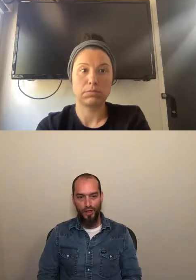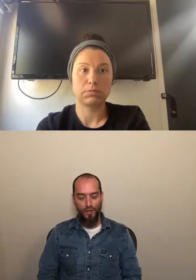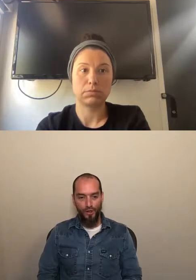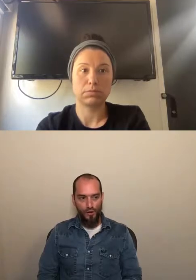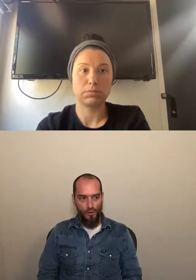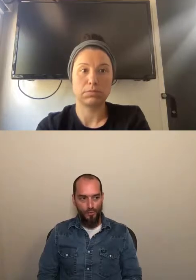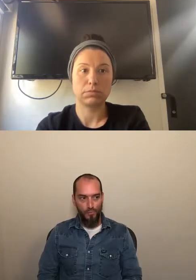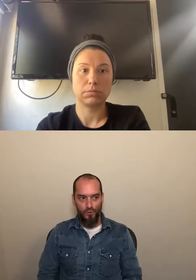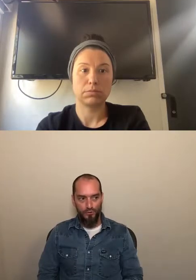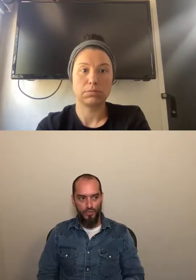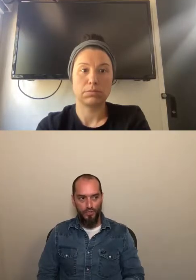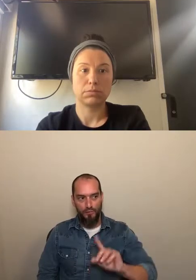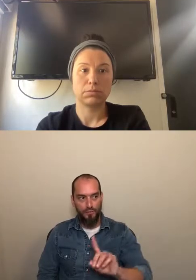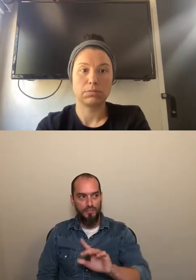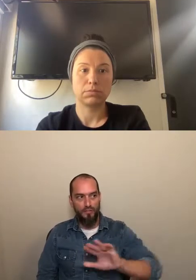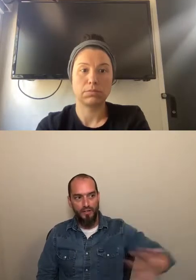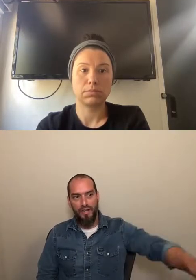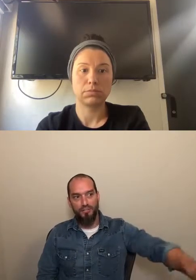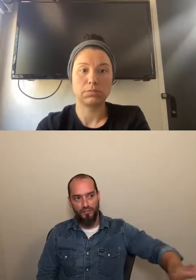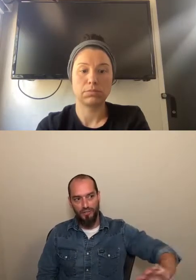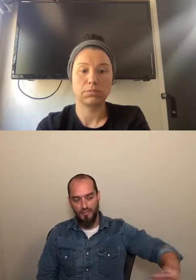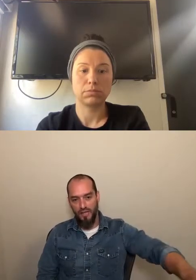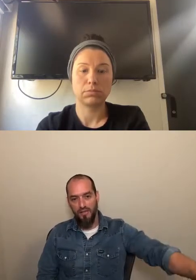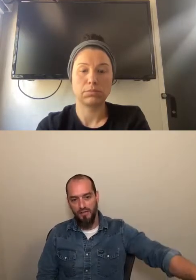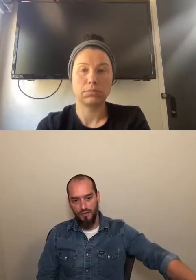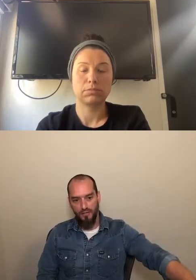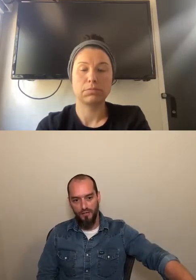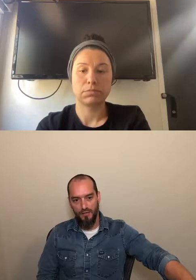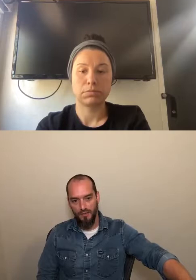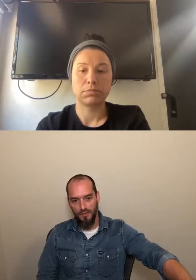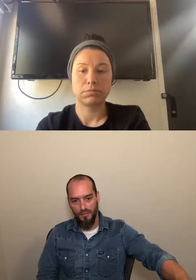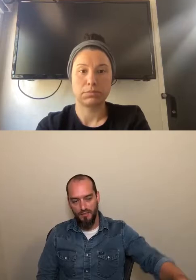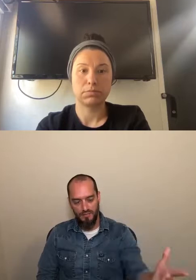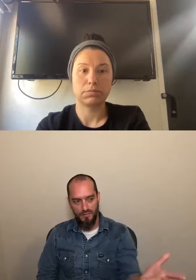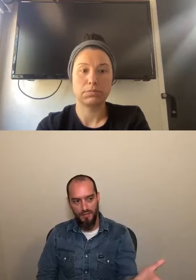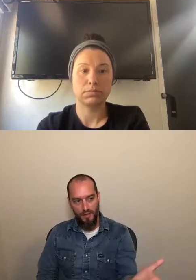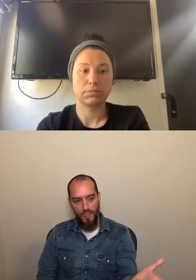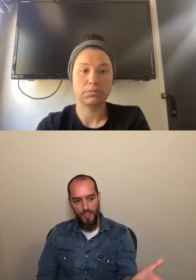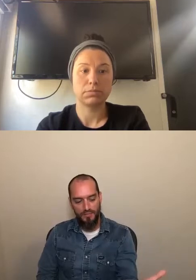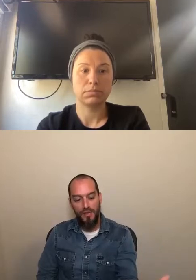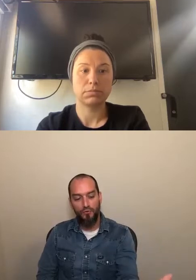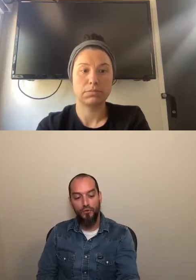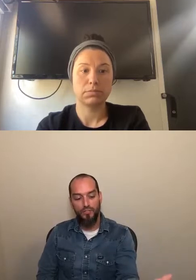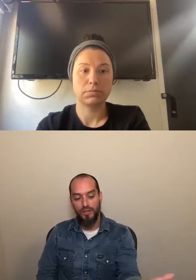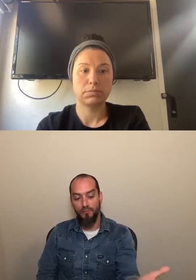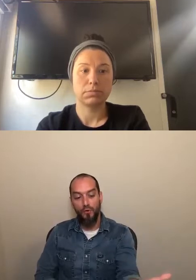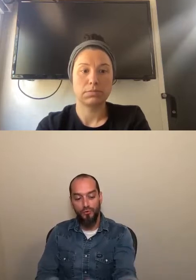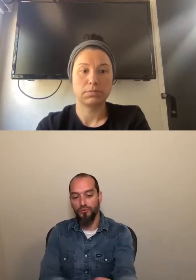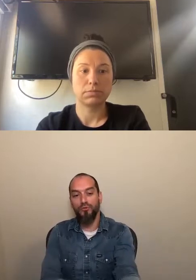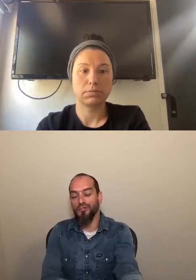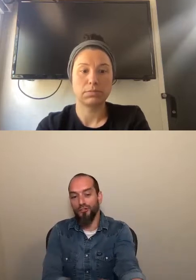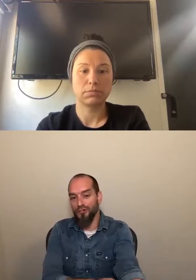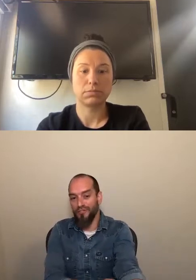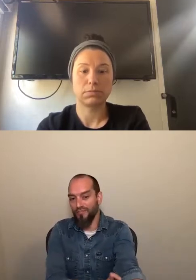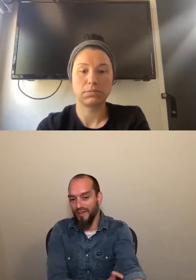occurring mold that we would consider in nature, let's say. This is self-originated mold growth